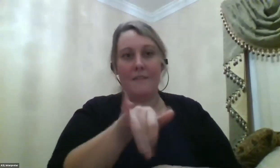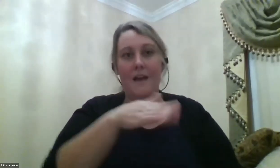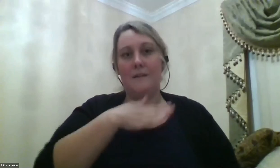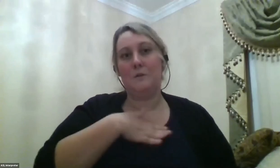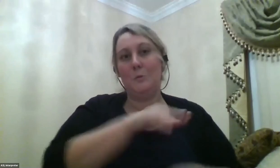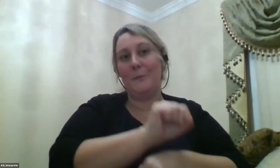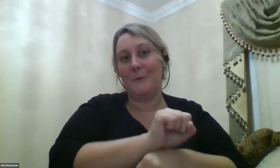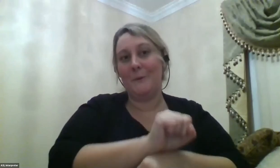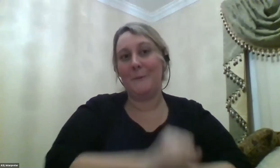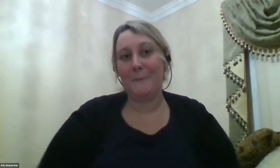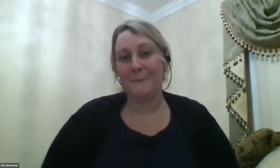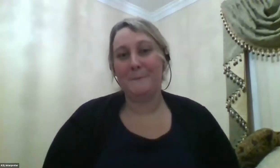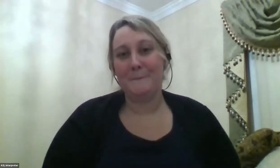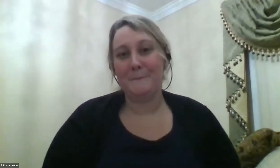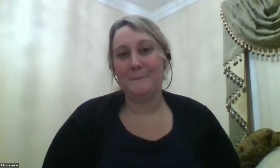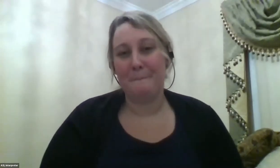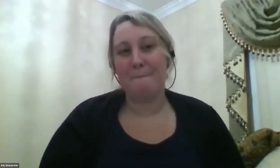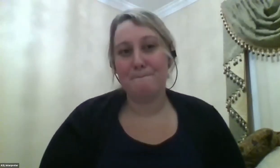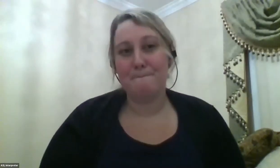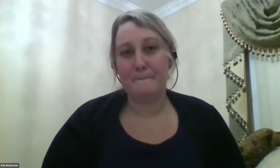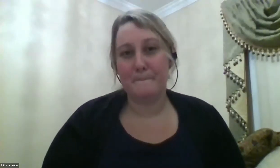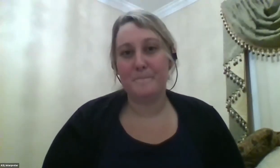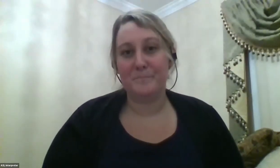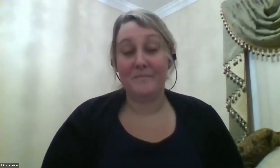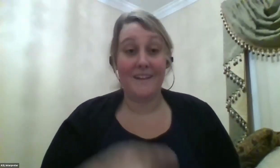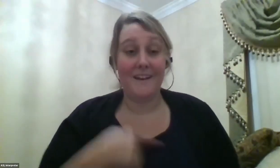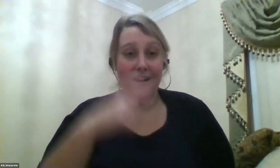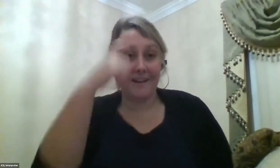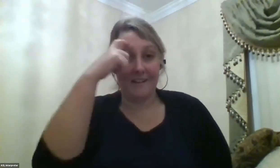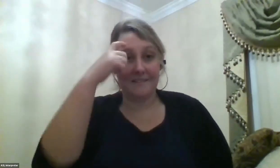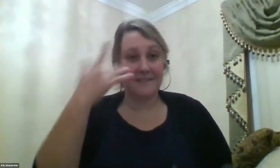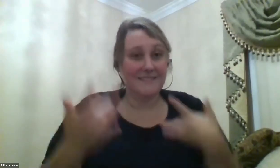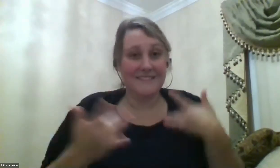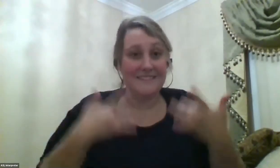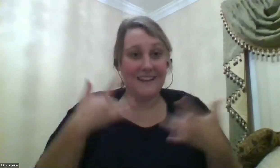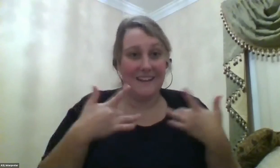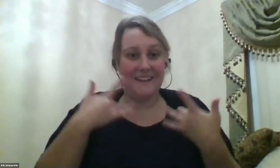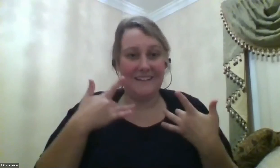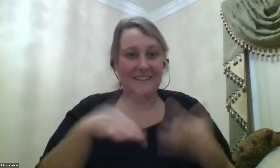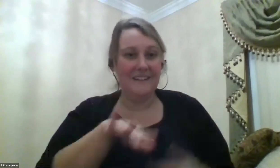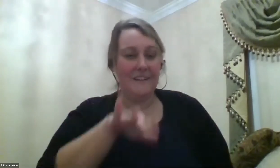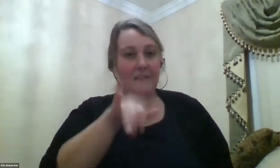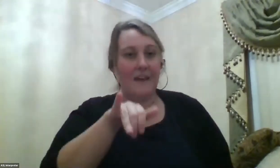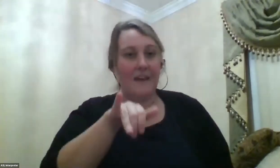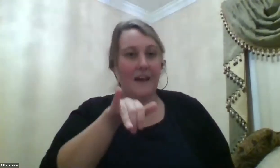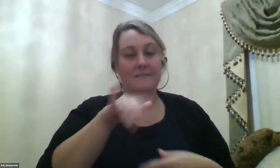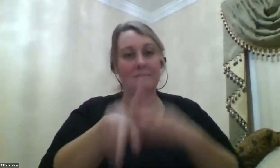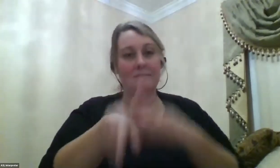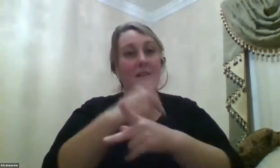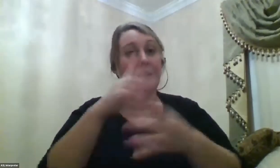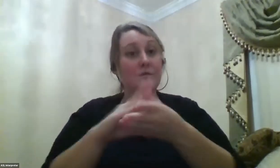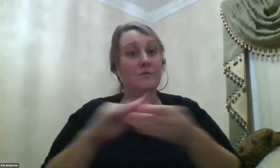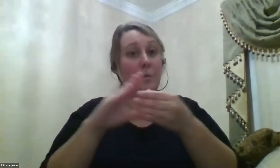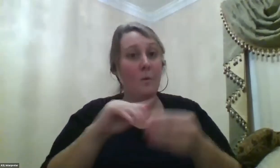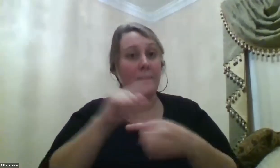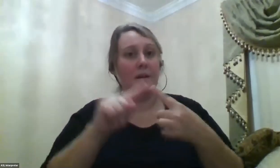exciting, that it's already structurally in place in mythology and science fiction. Like, it's not, like,